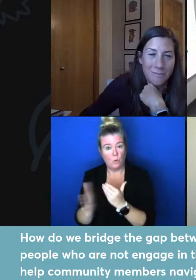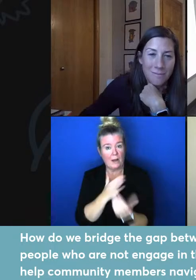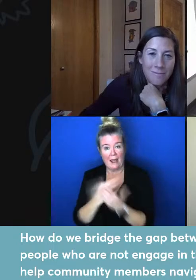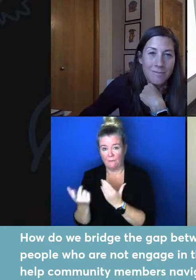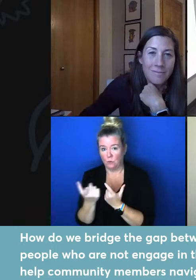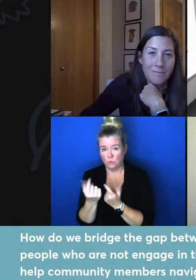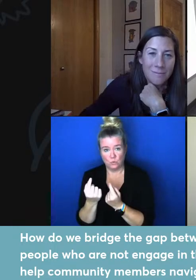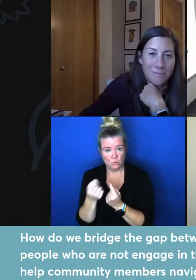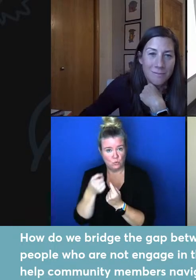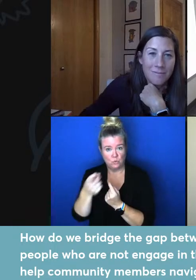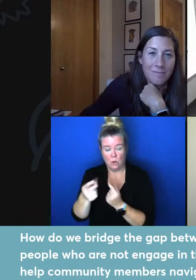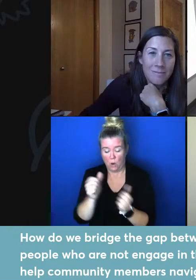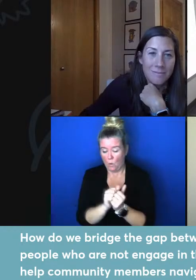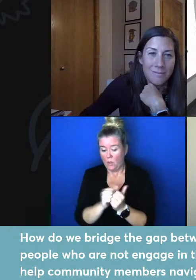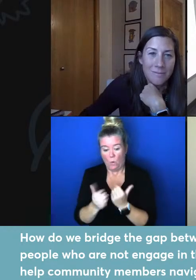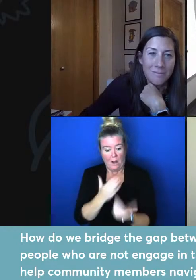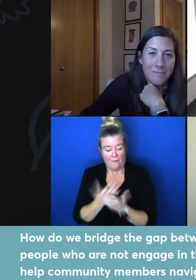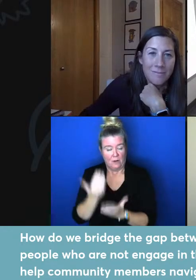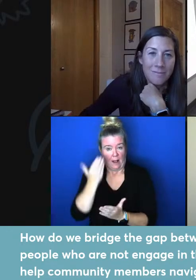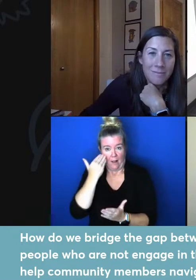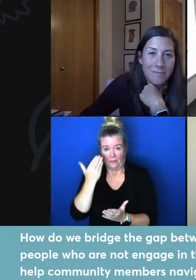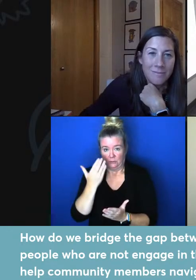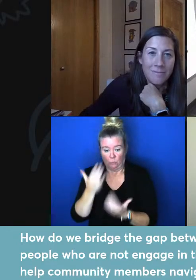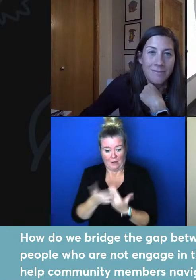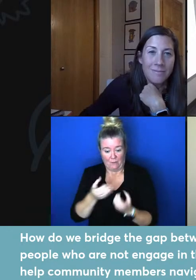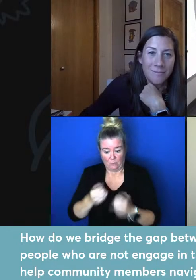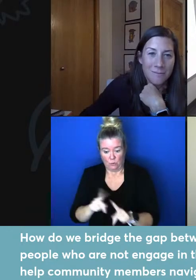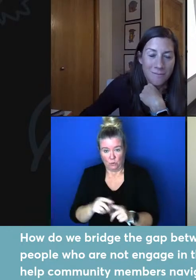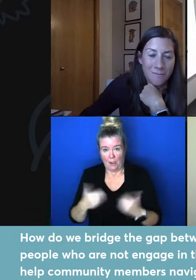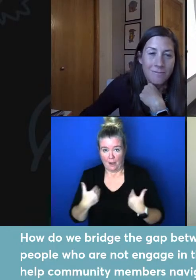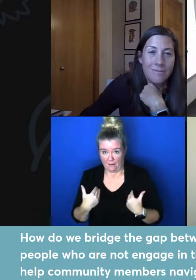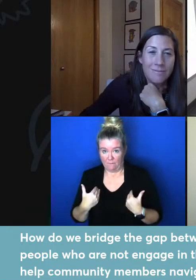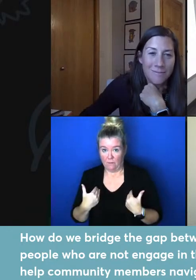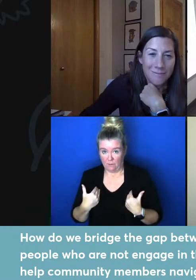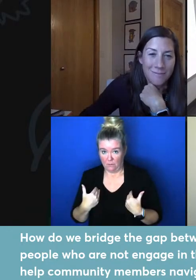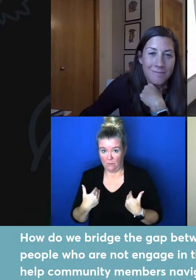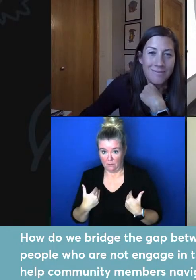do with whatever knowledge and opportunities you have.